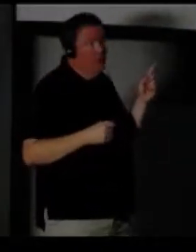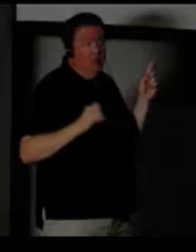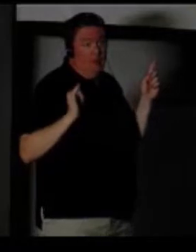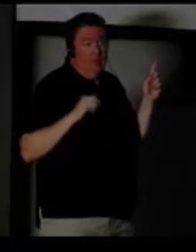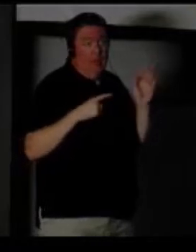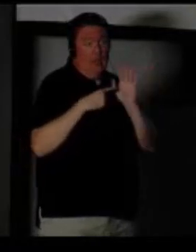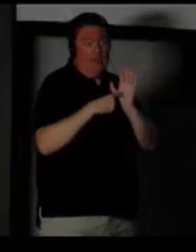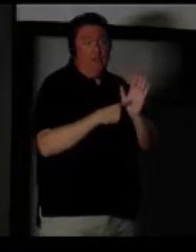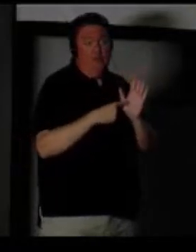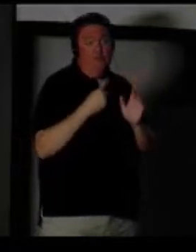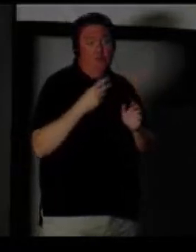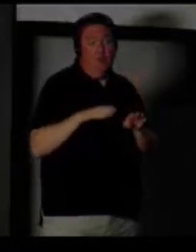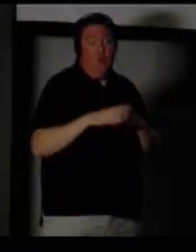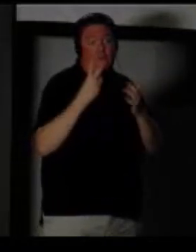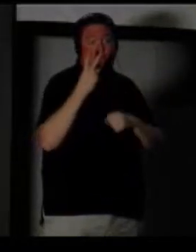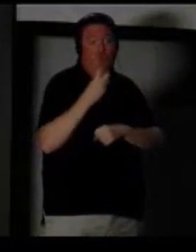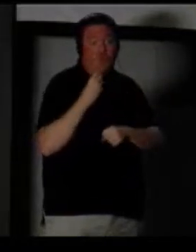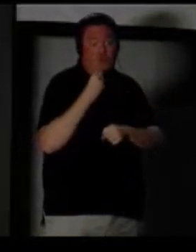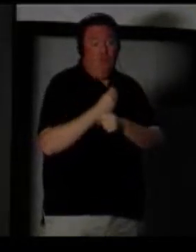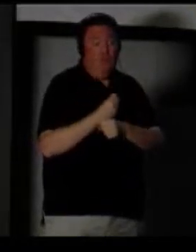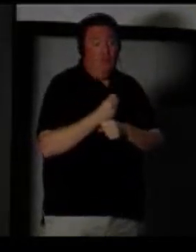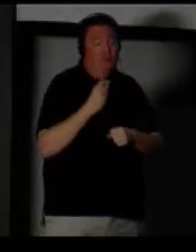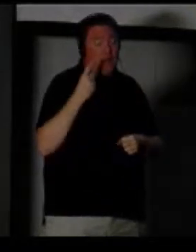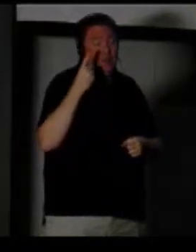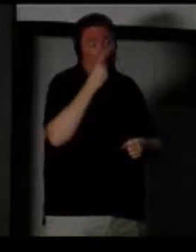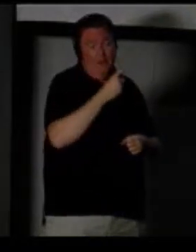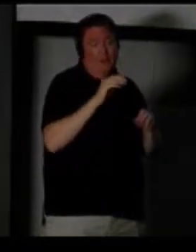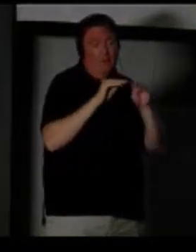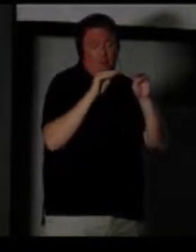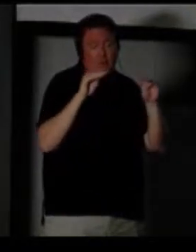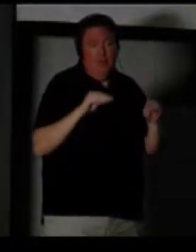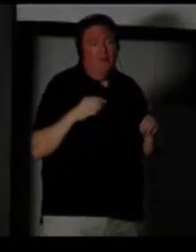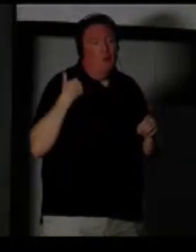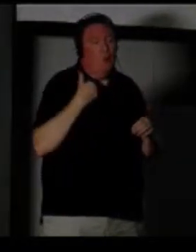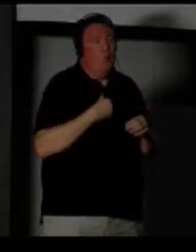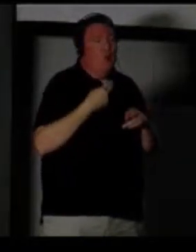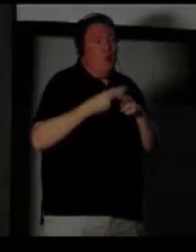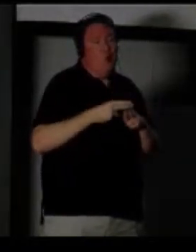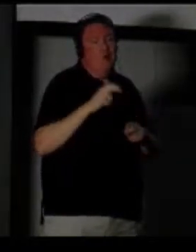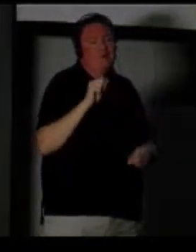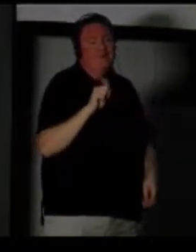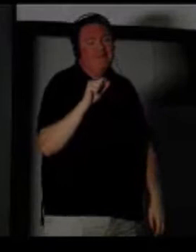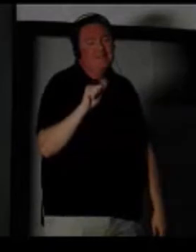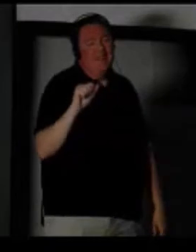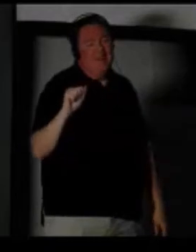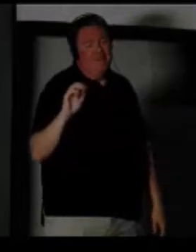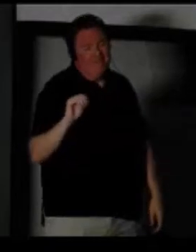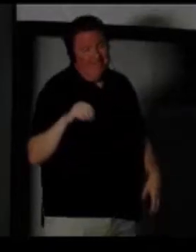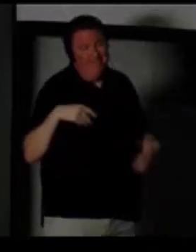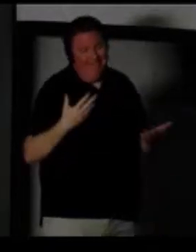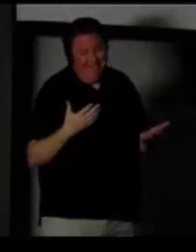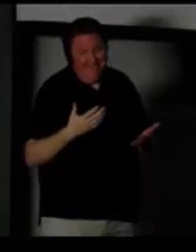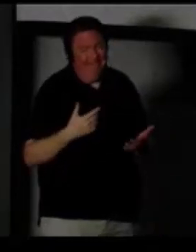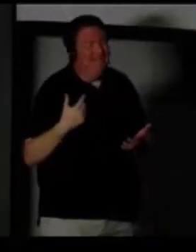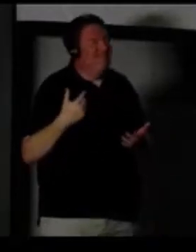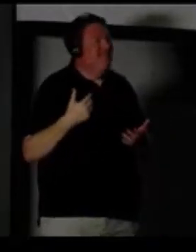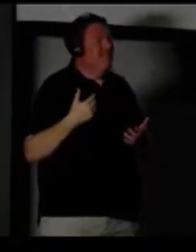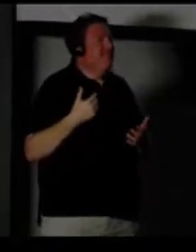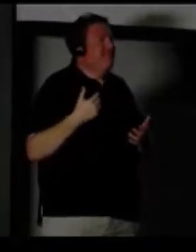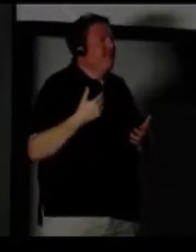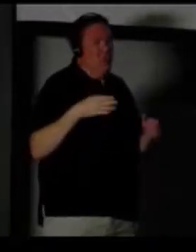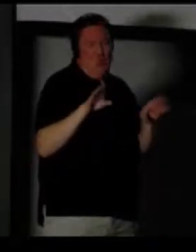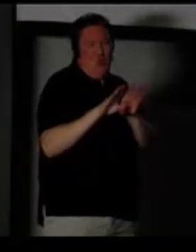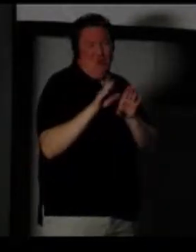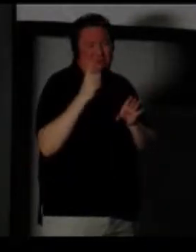was open for 2 years at the museum we affectionately call SAM, and closed this summer. But